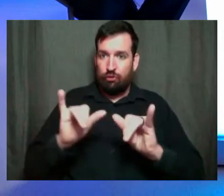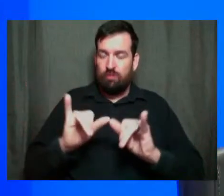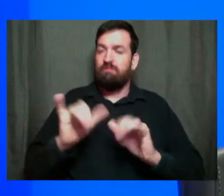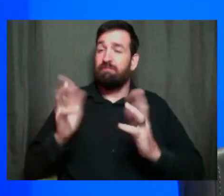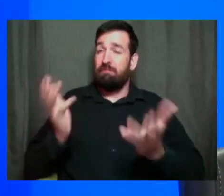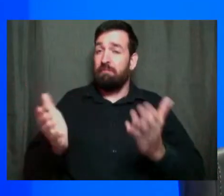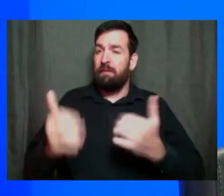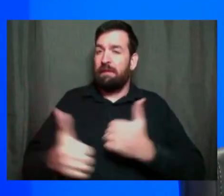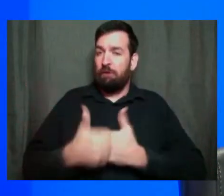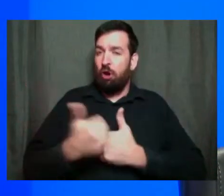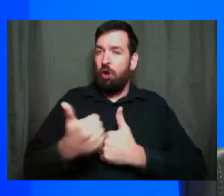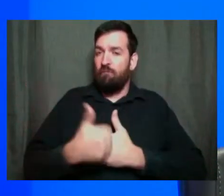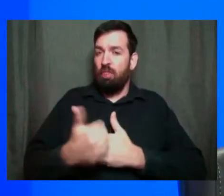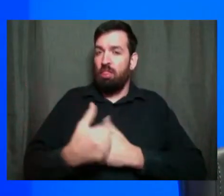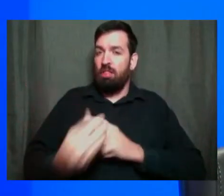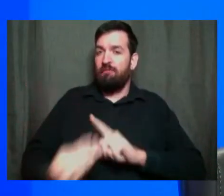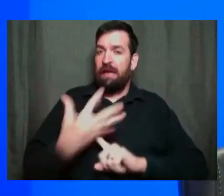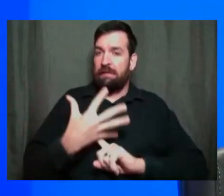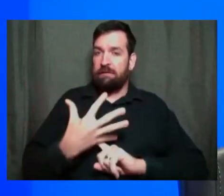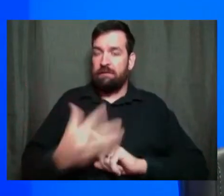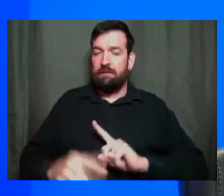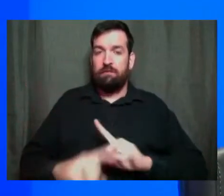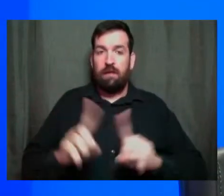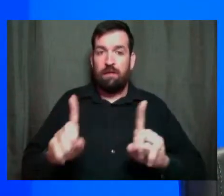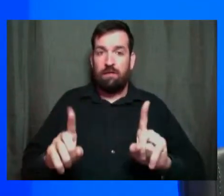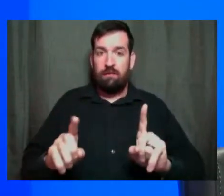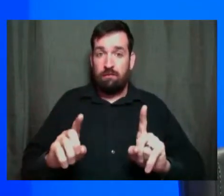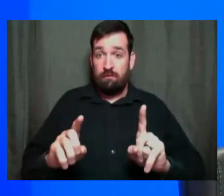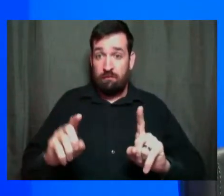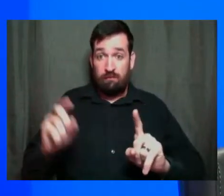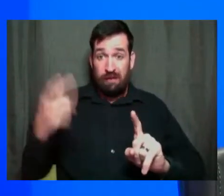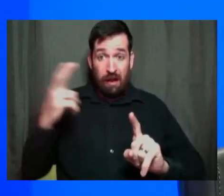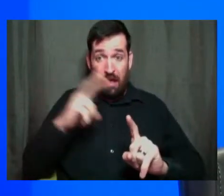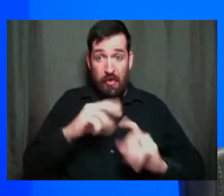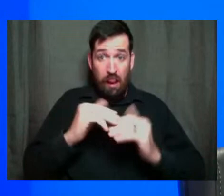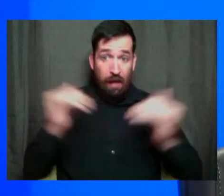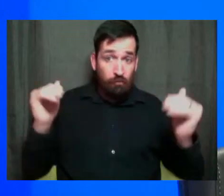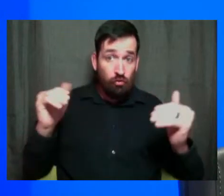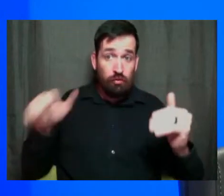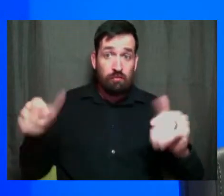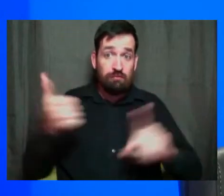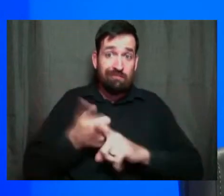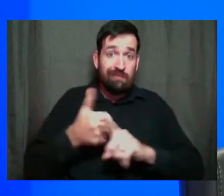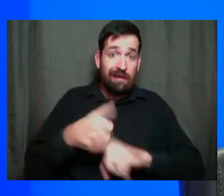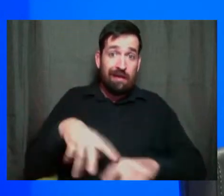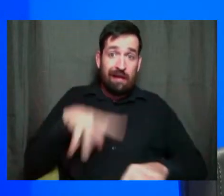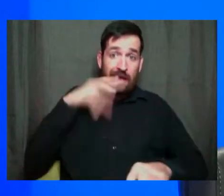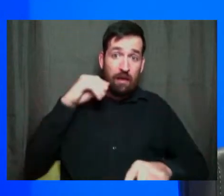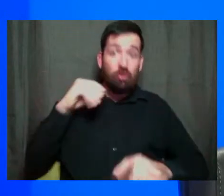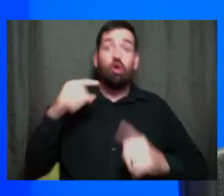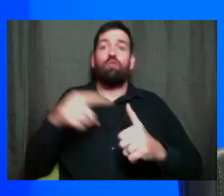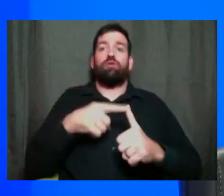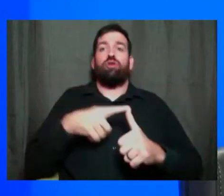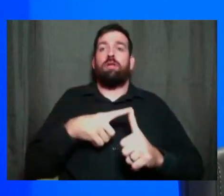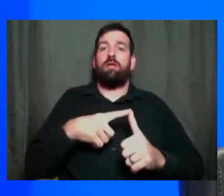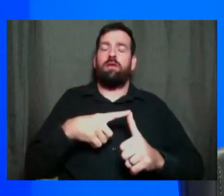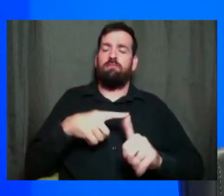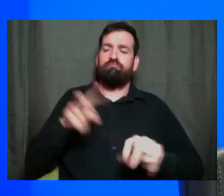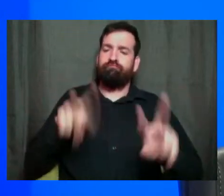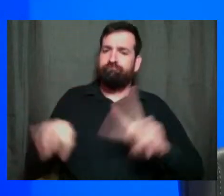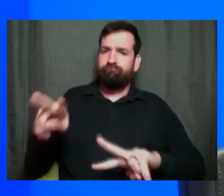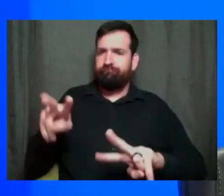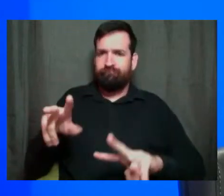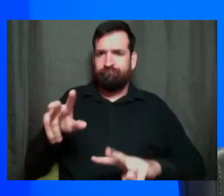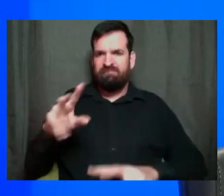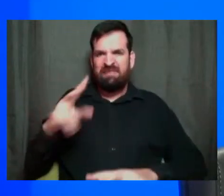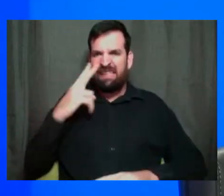but we just don't know how high the level is the patient inhales. Originally, I was kind of like, well, it probably is not that big of a